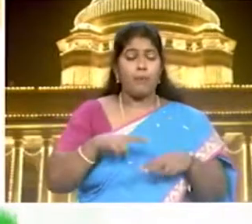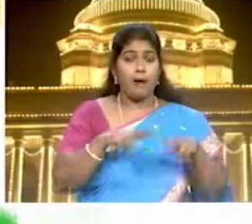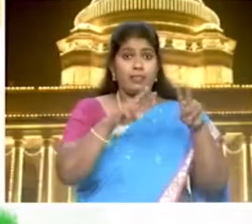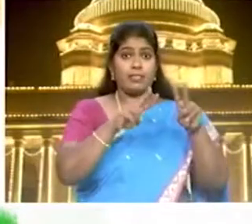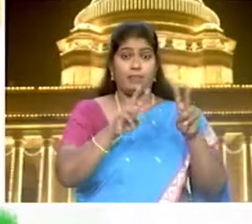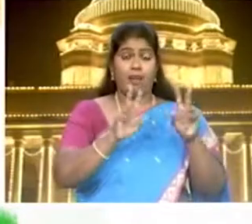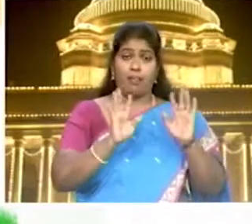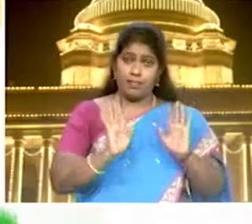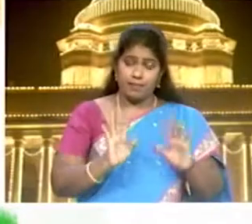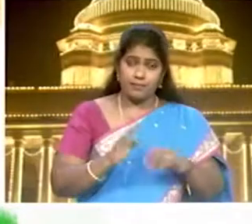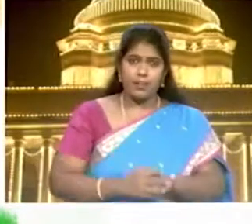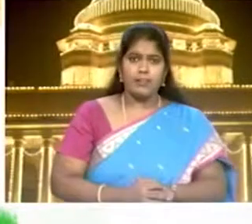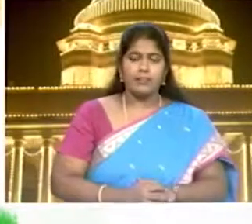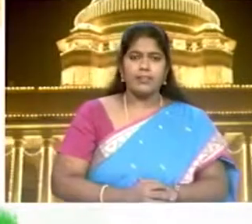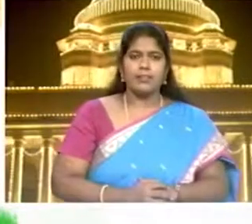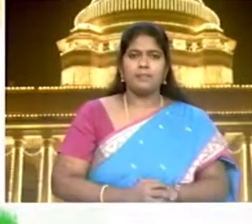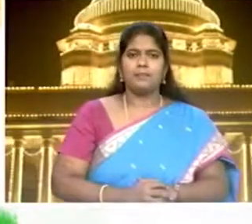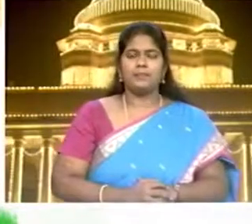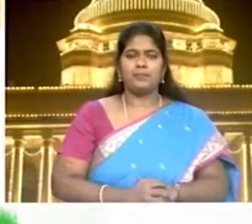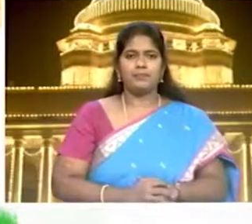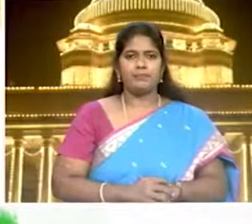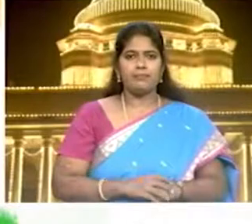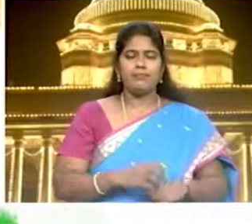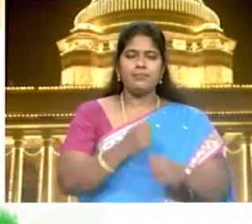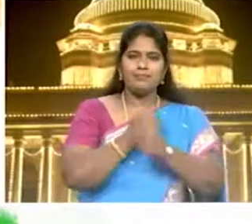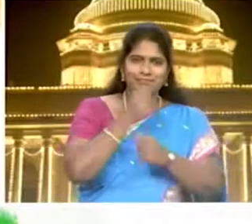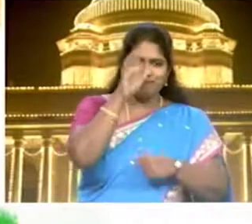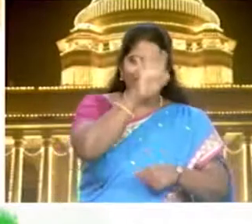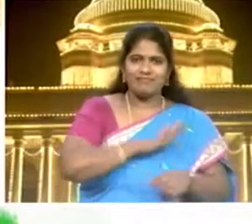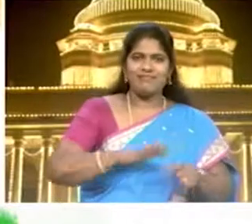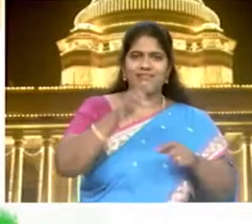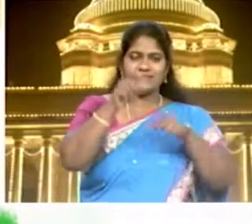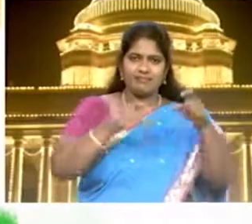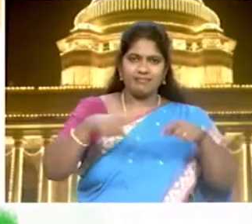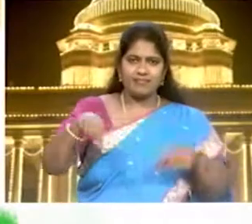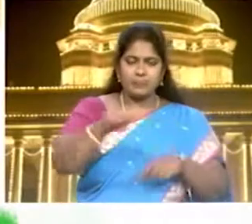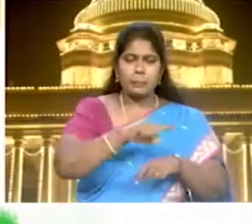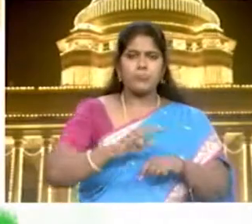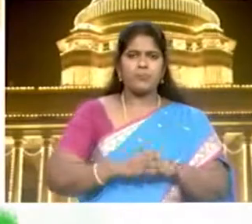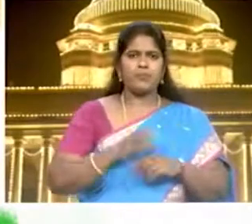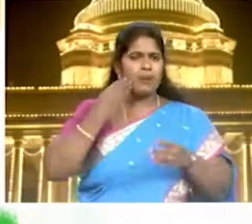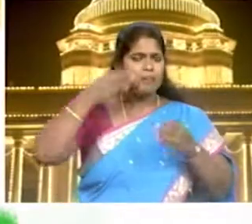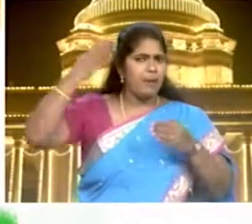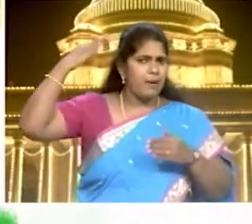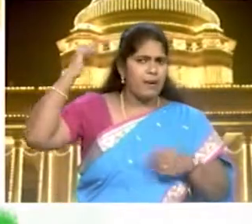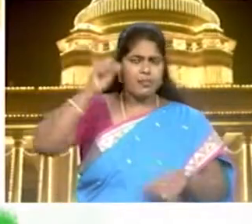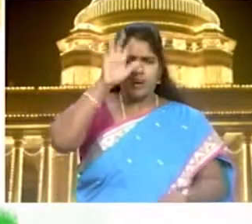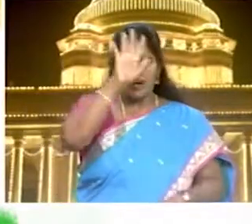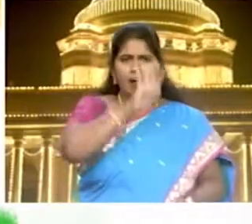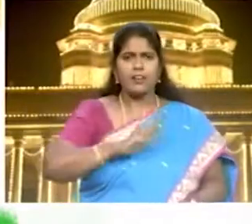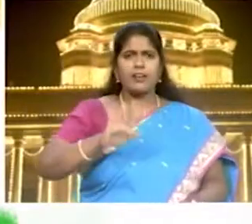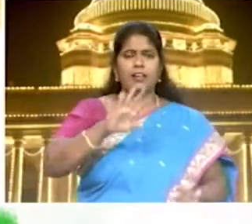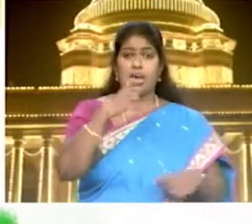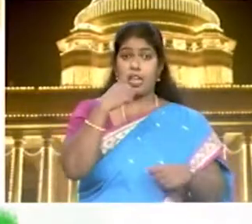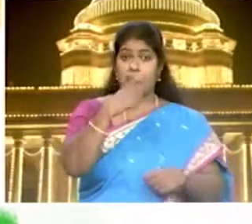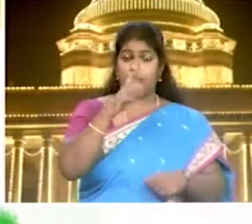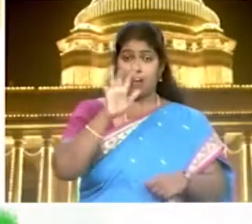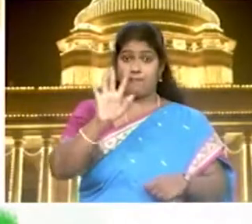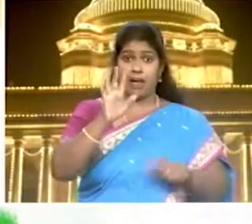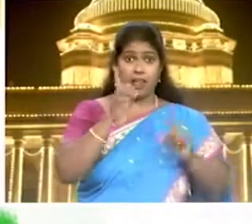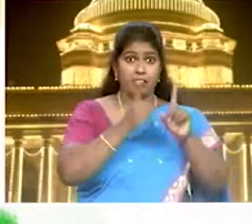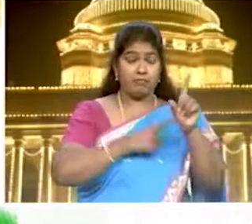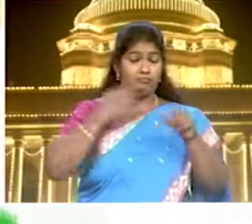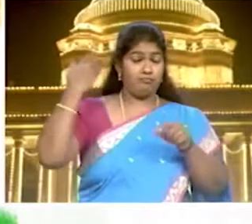citizens, for a nation, particularly an ancient one such as India, The passage of 75 years is merely